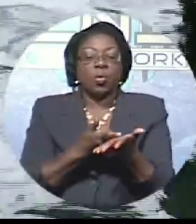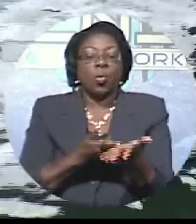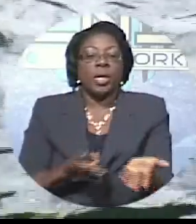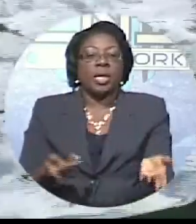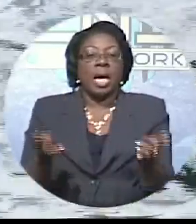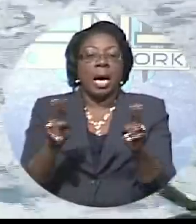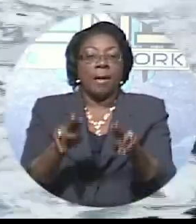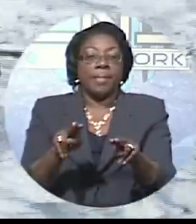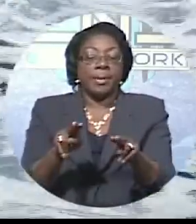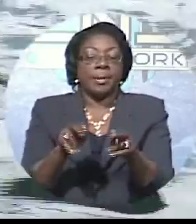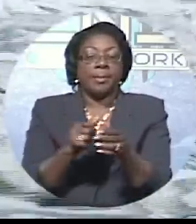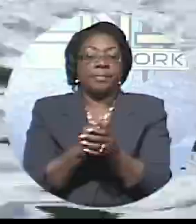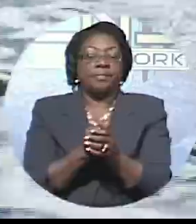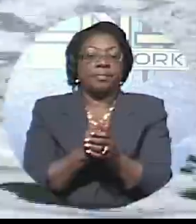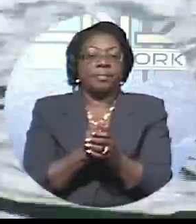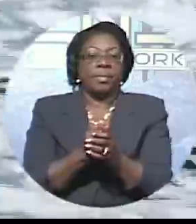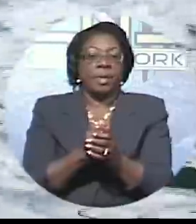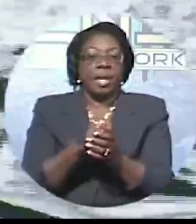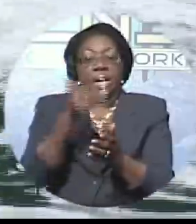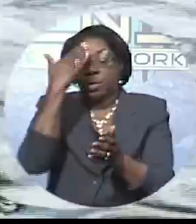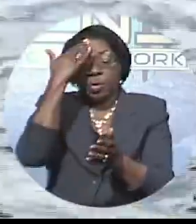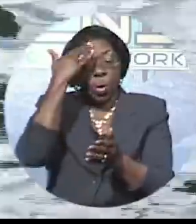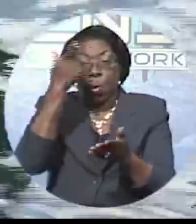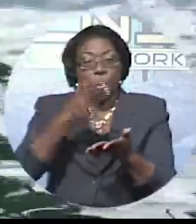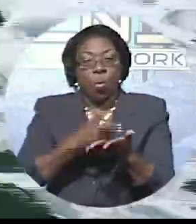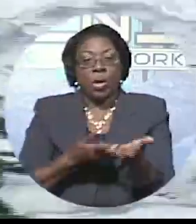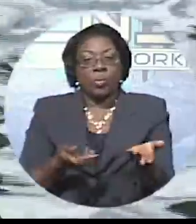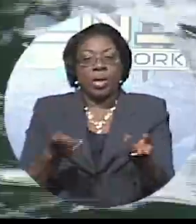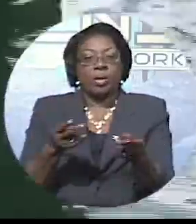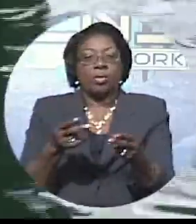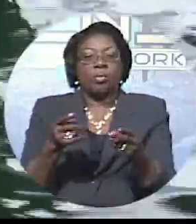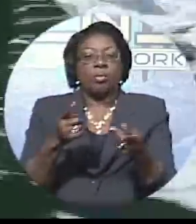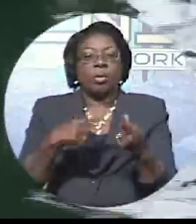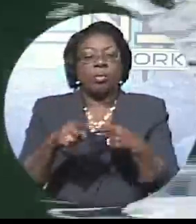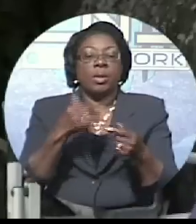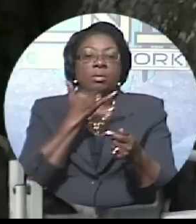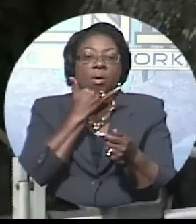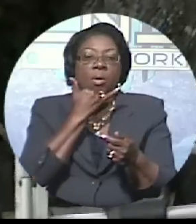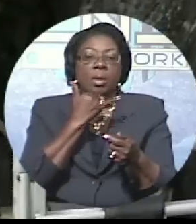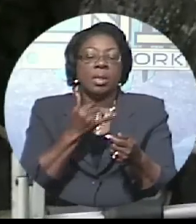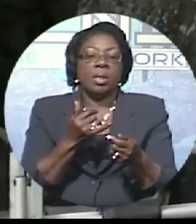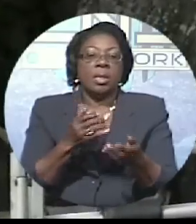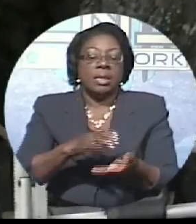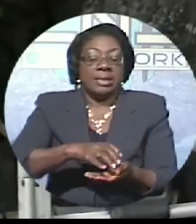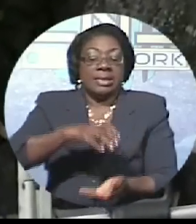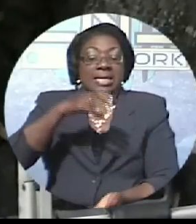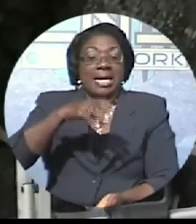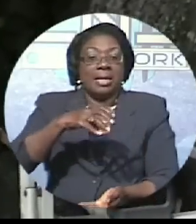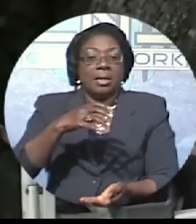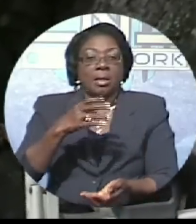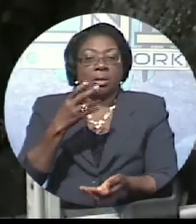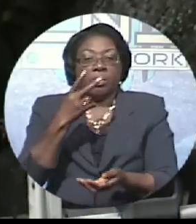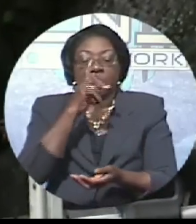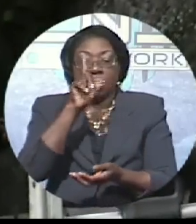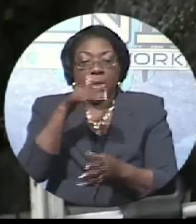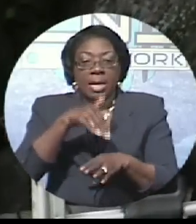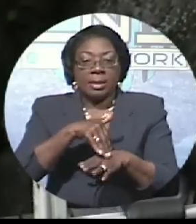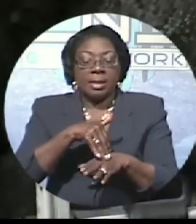exactly what went wrong. No, it went wrong. The tank, the pieces, we inspected them. The tank is in